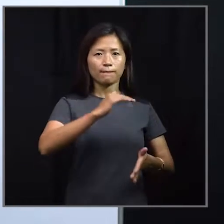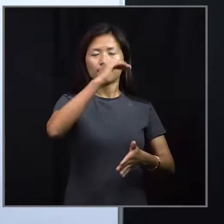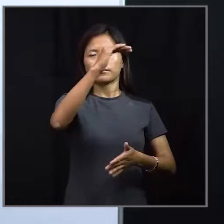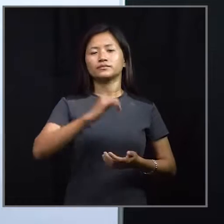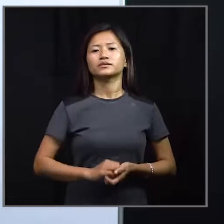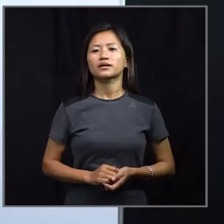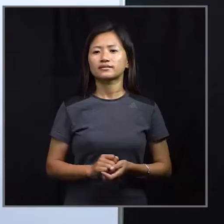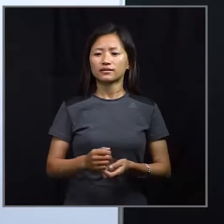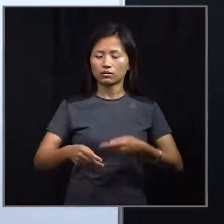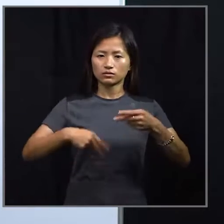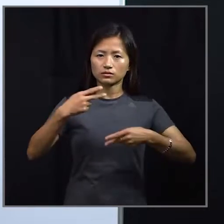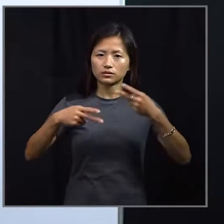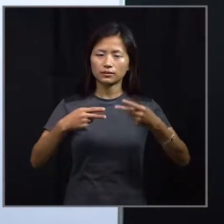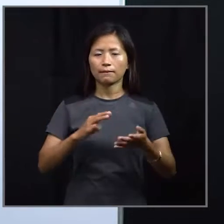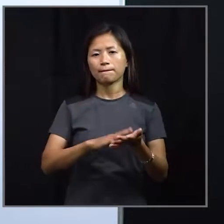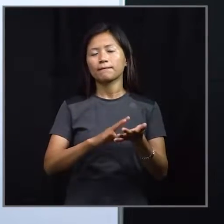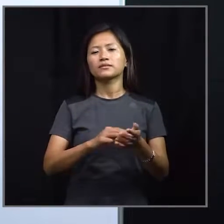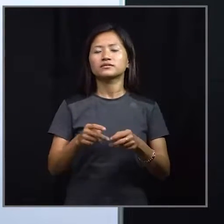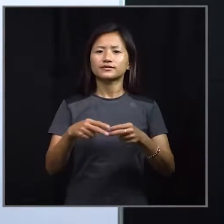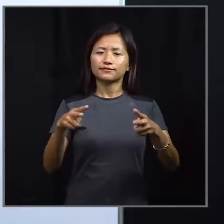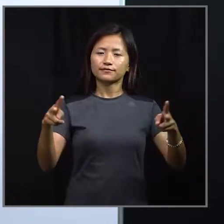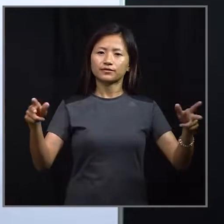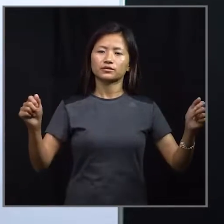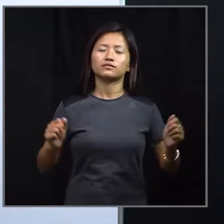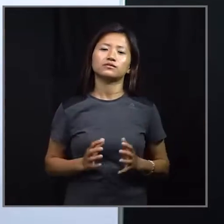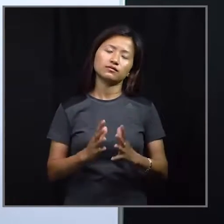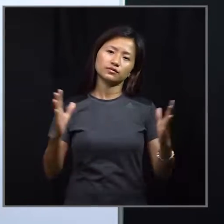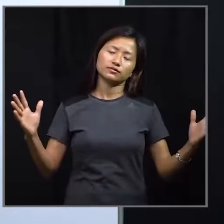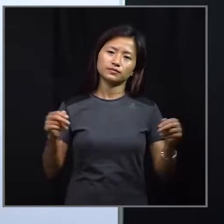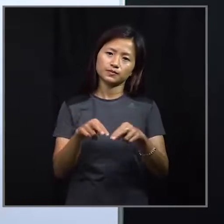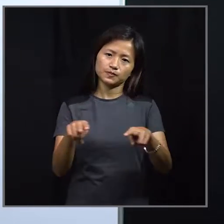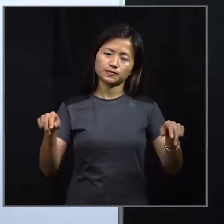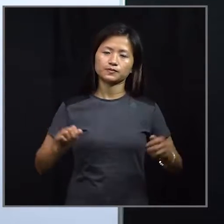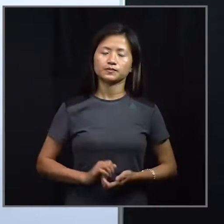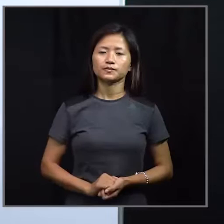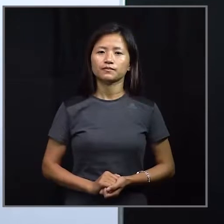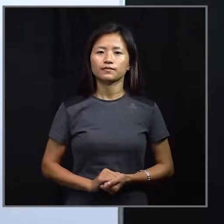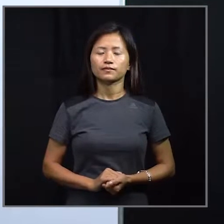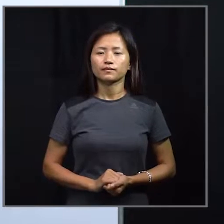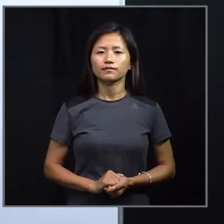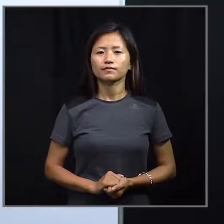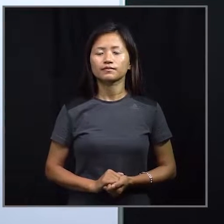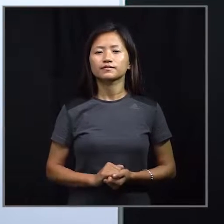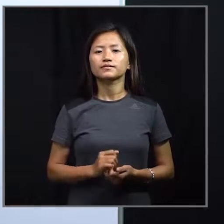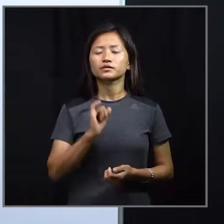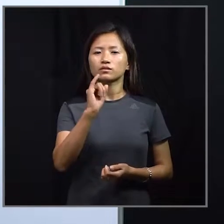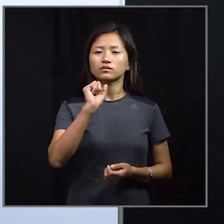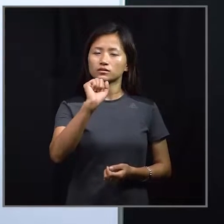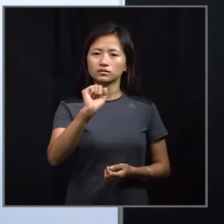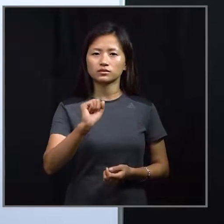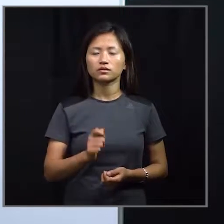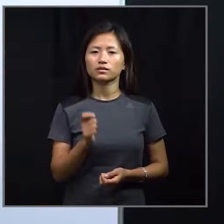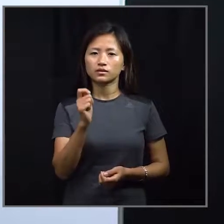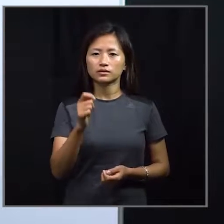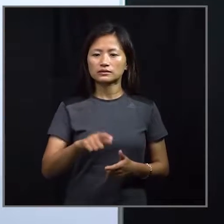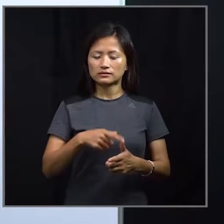will run hotels, management, insurance companies, so and so forth. There are many ways where an individual work